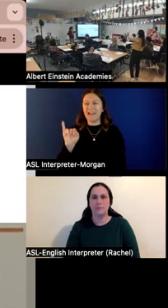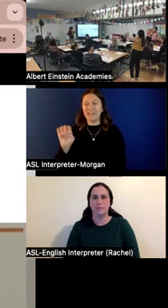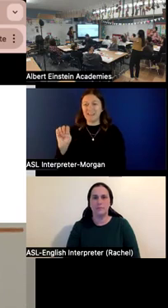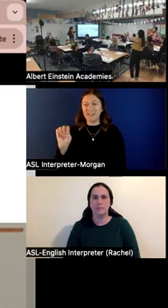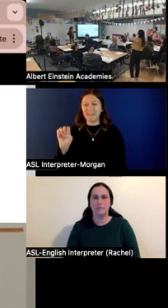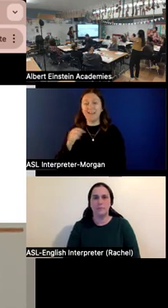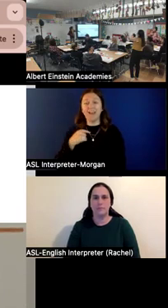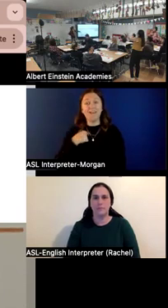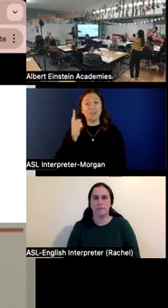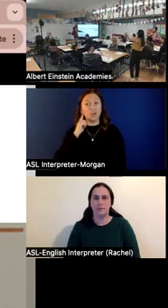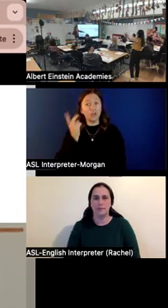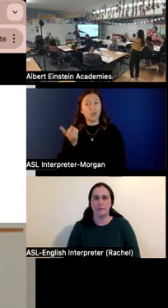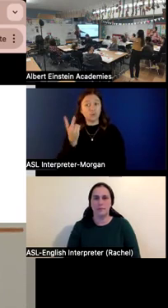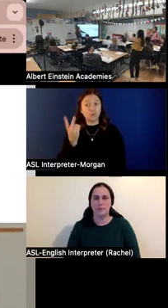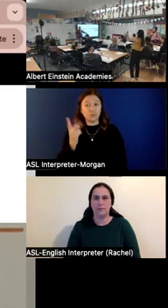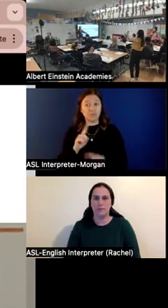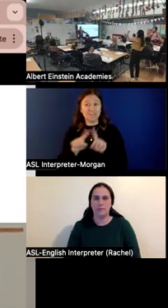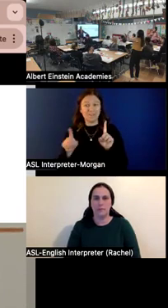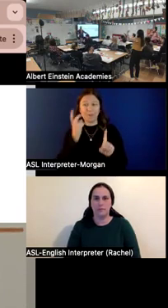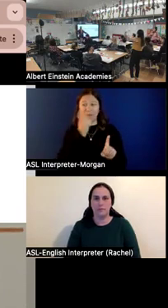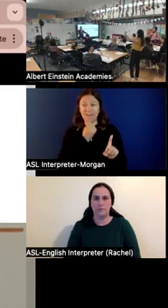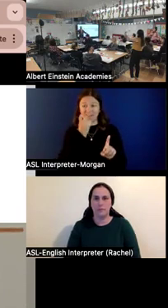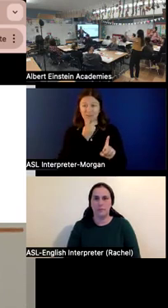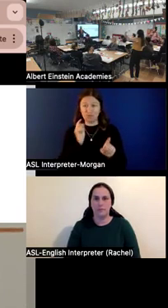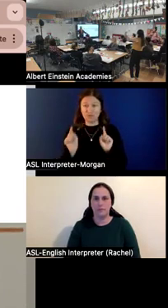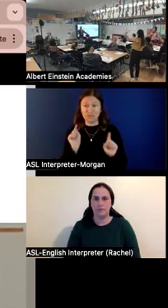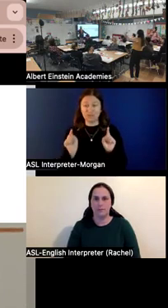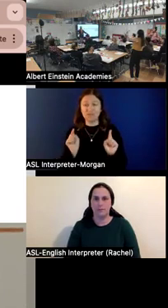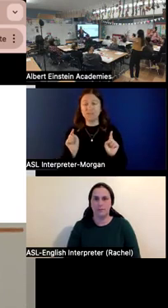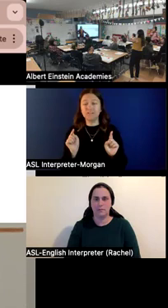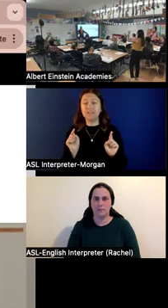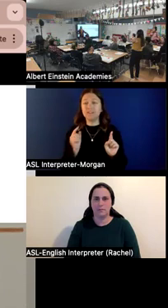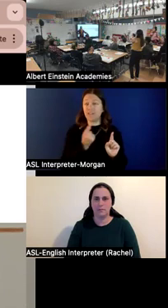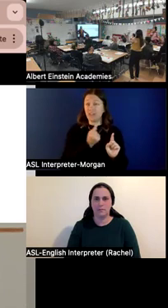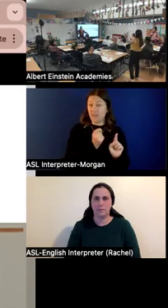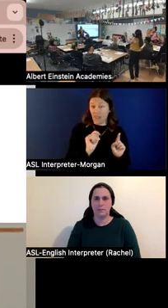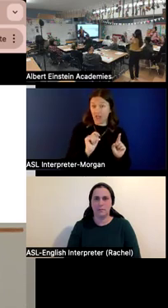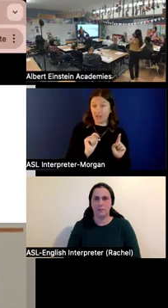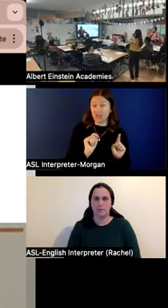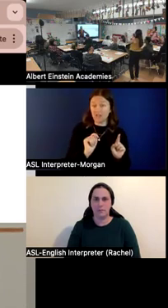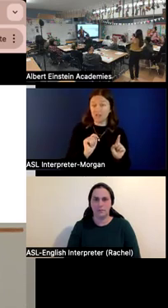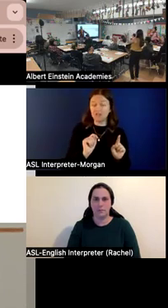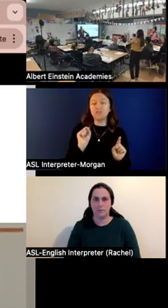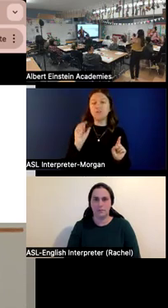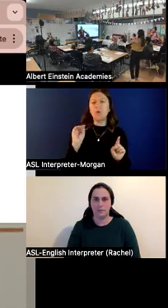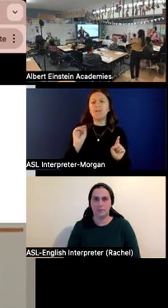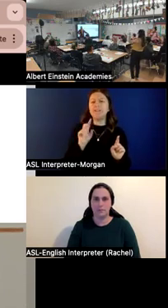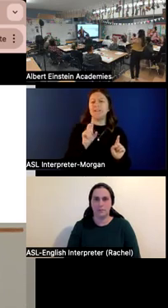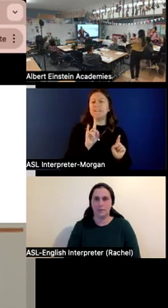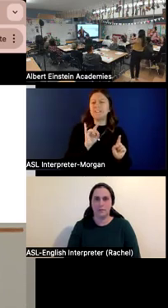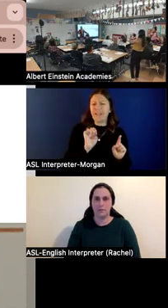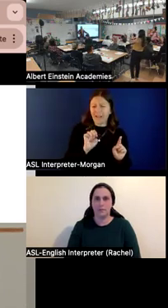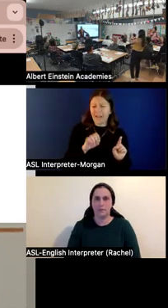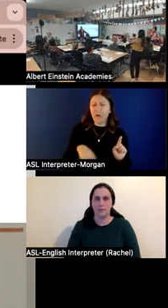two different, like pronouncing it different. It's the, Mhm. so is it dia or D?